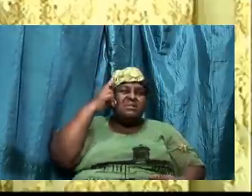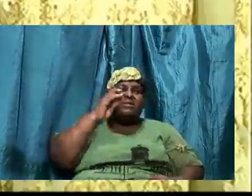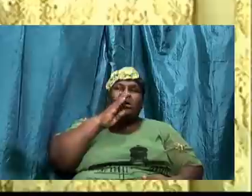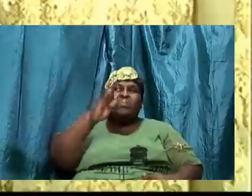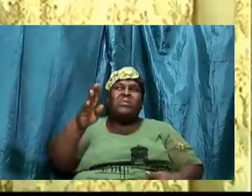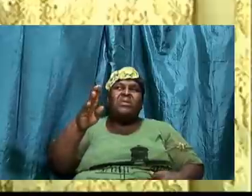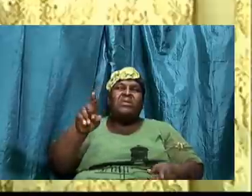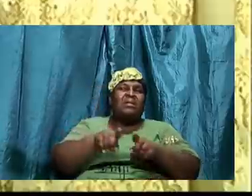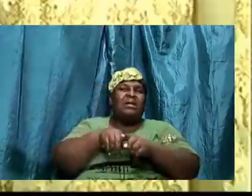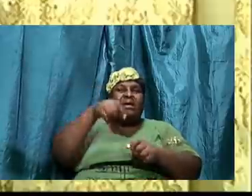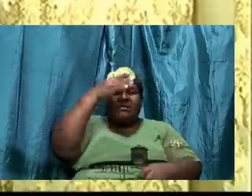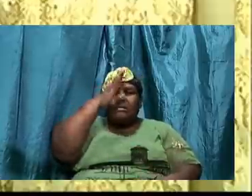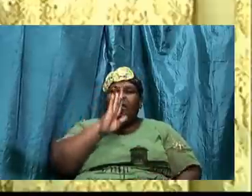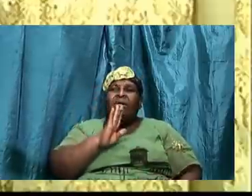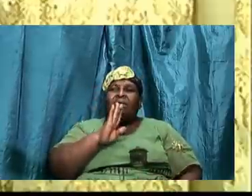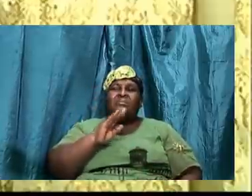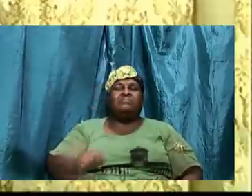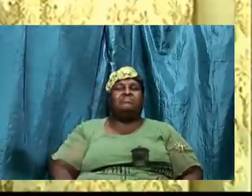High.